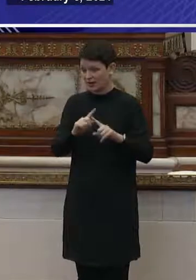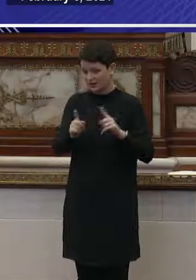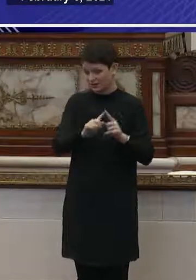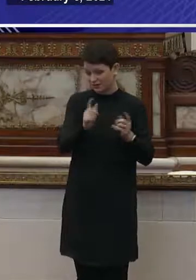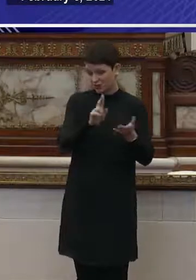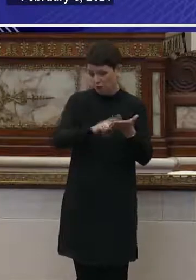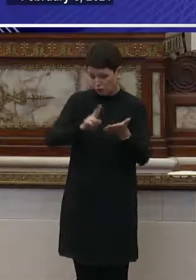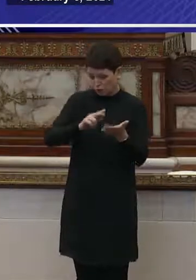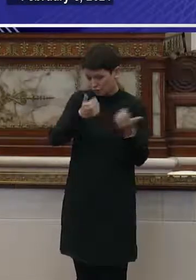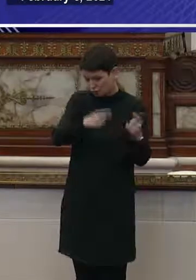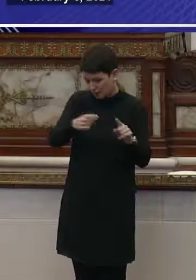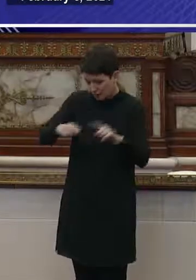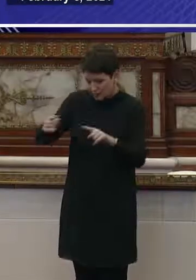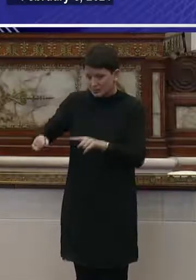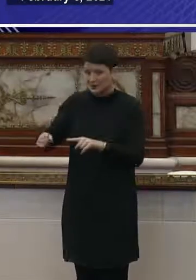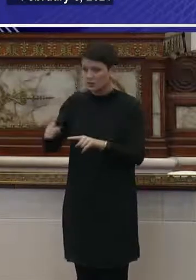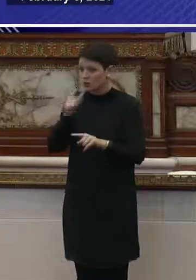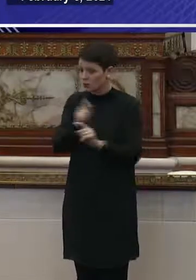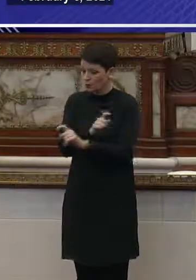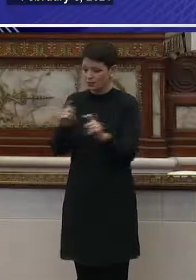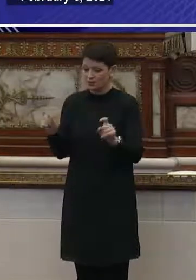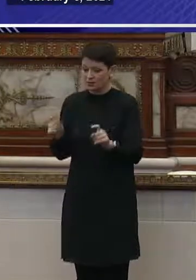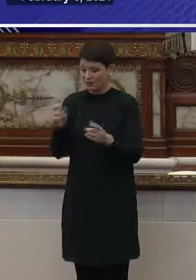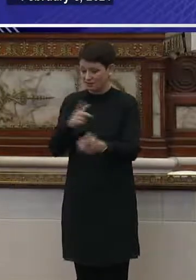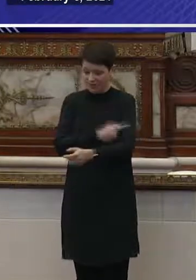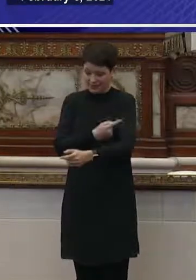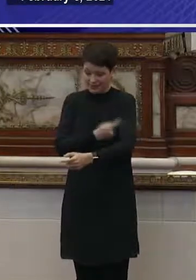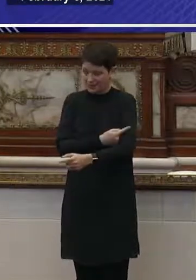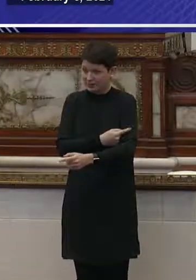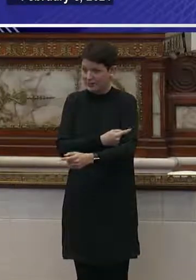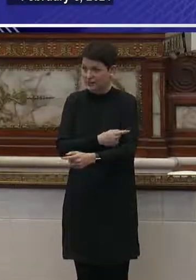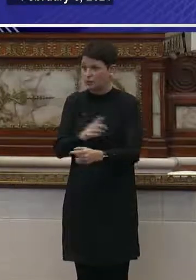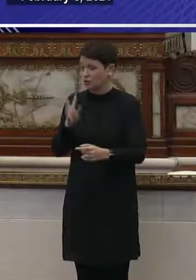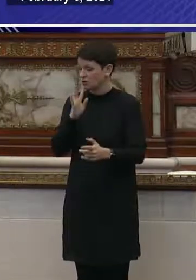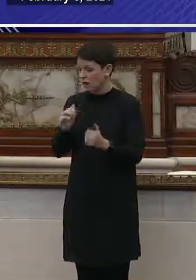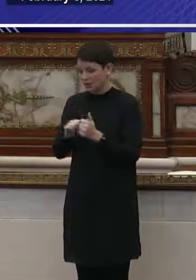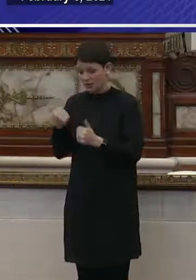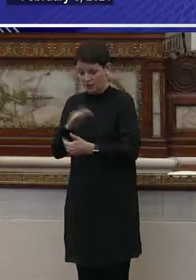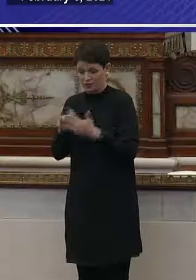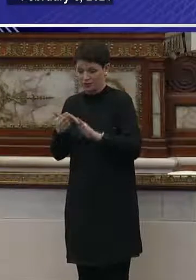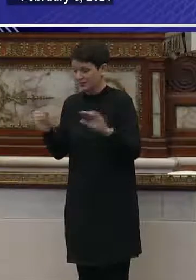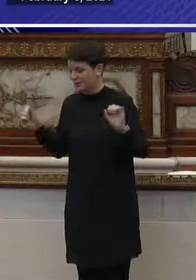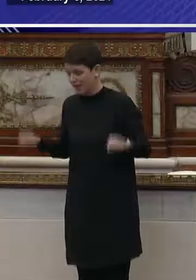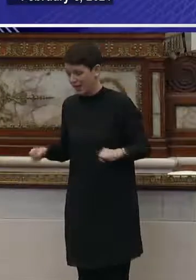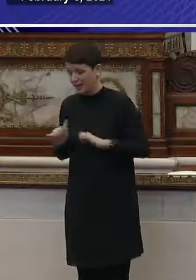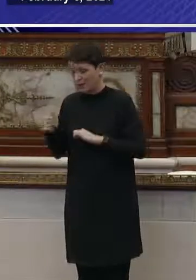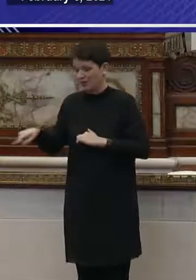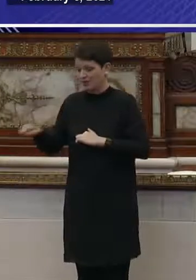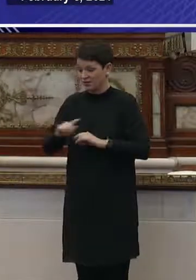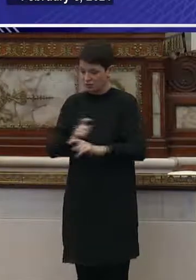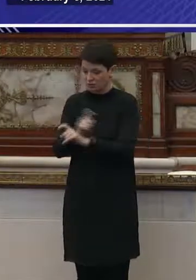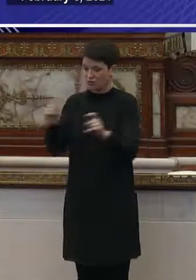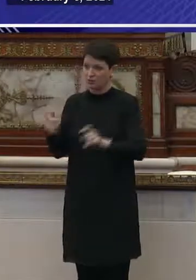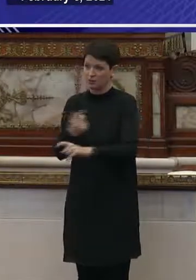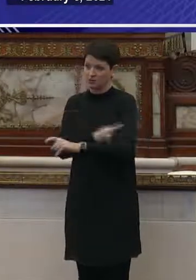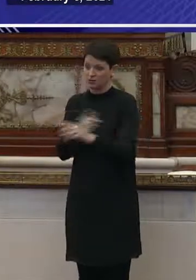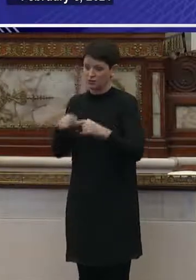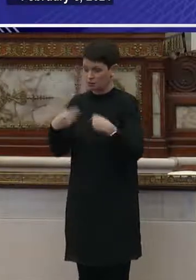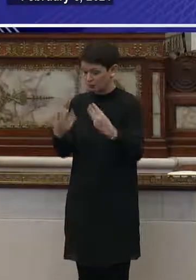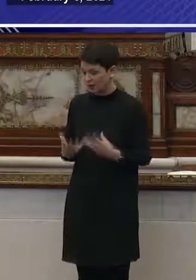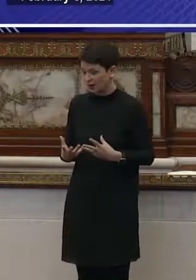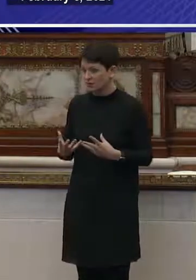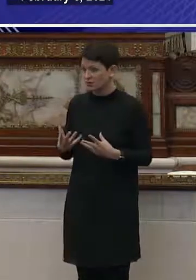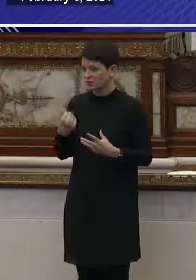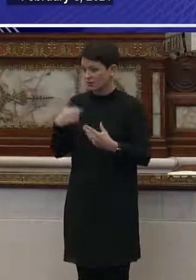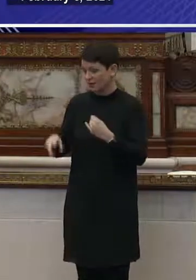for providers who are distributing vaccine. We're happy to talk to other cities about how they are distributing vaccine to providers in their cities, if